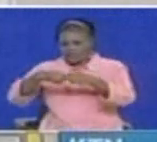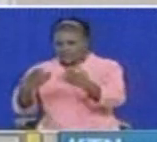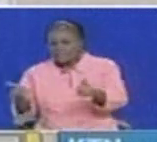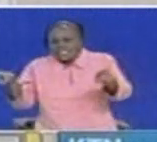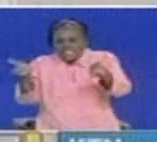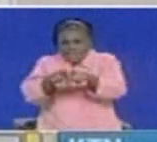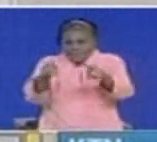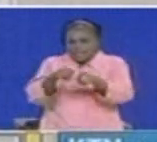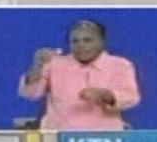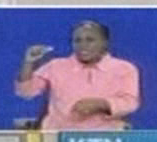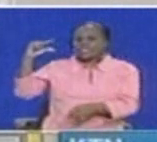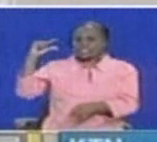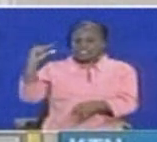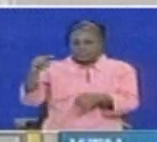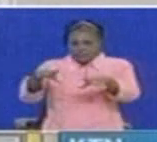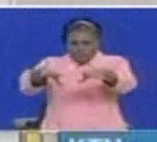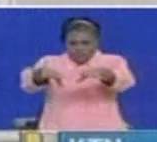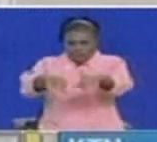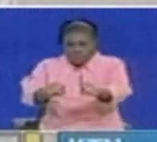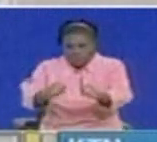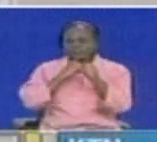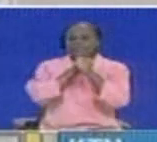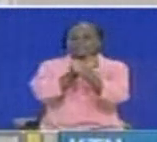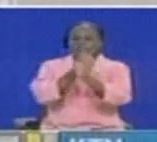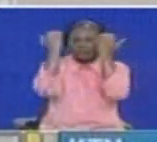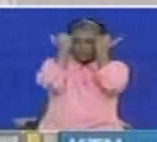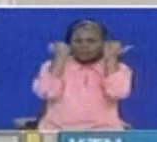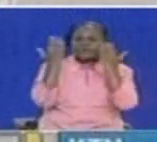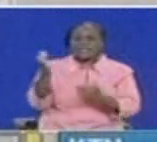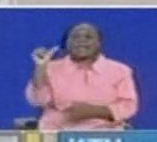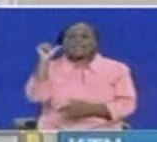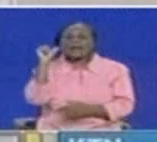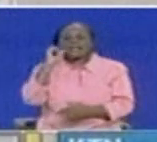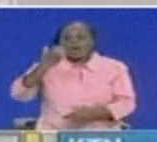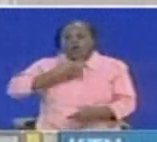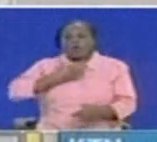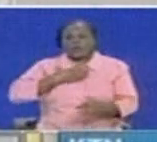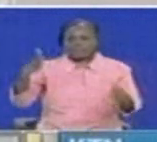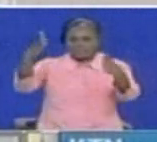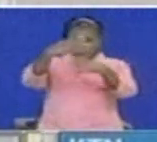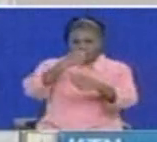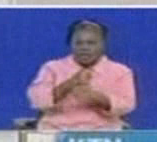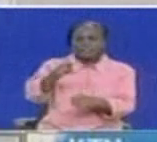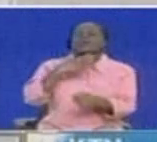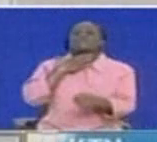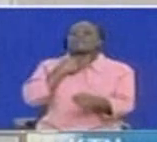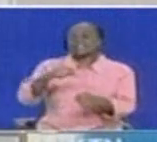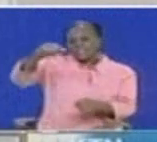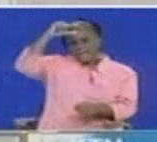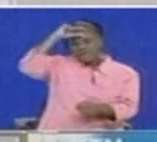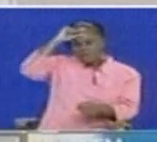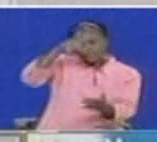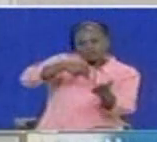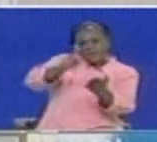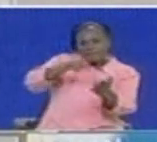Githu Muigai, on the other hand, took over the defense of a case lodged in London by the owners of the Anglo leasing firms who wanted the government to pay